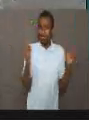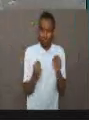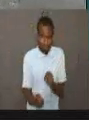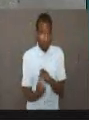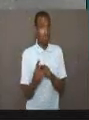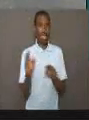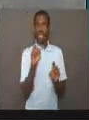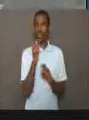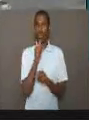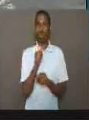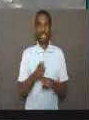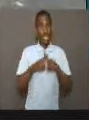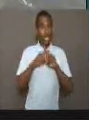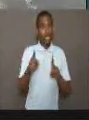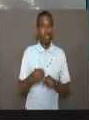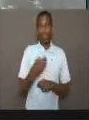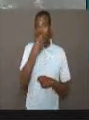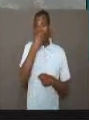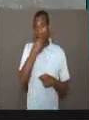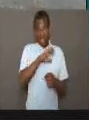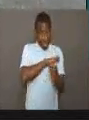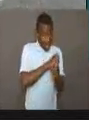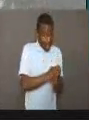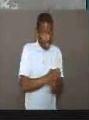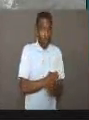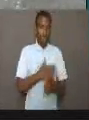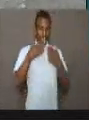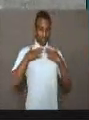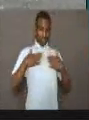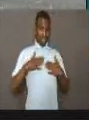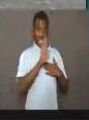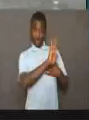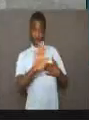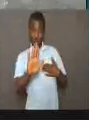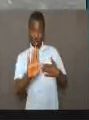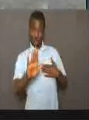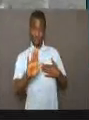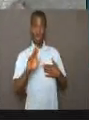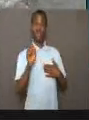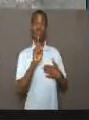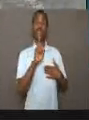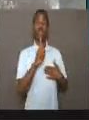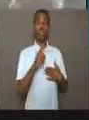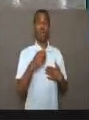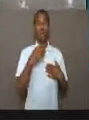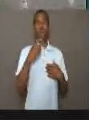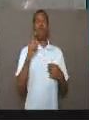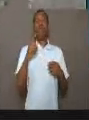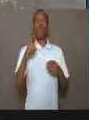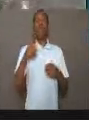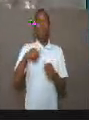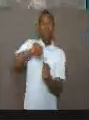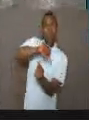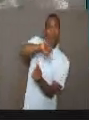In fact, the heat energy leaves your body warming the area